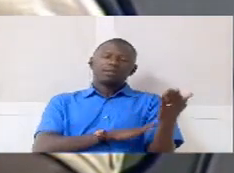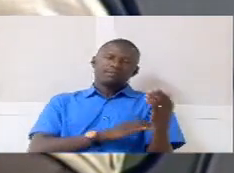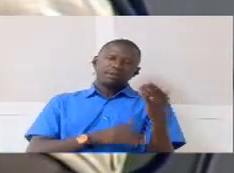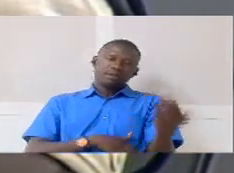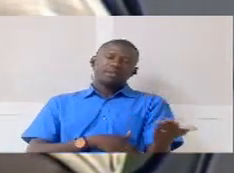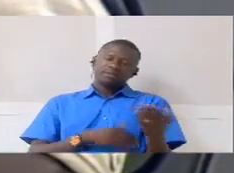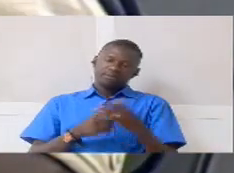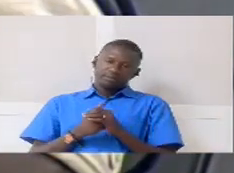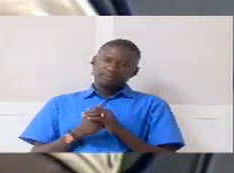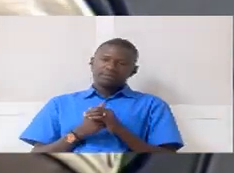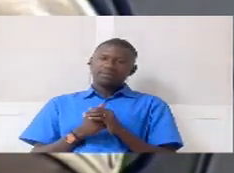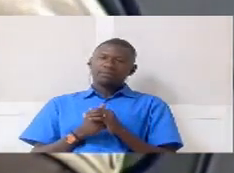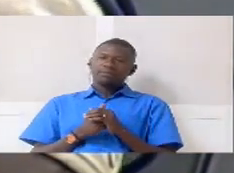hands.